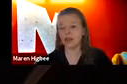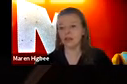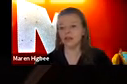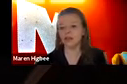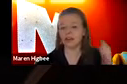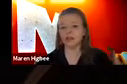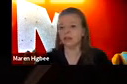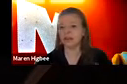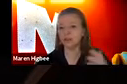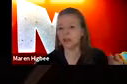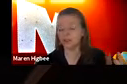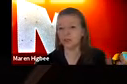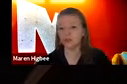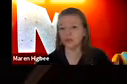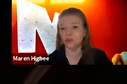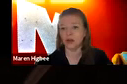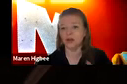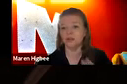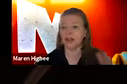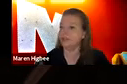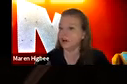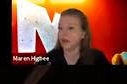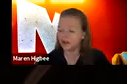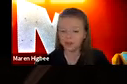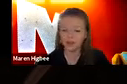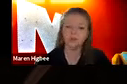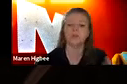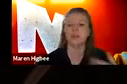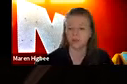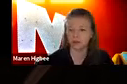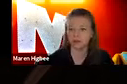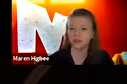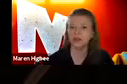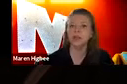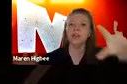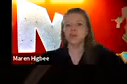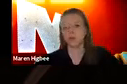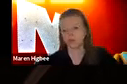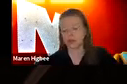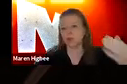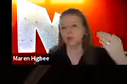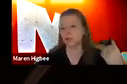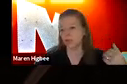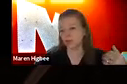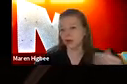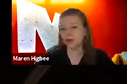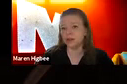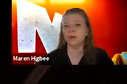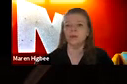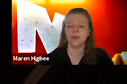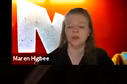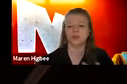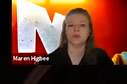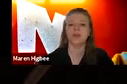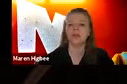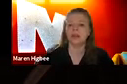alternating in and five at a time, because you need to have a half hour ahead of time so they can dial in, you look at their camera, you check their audio,